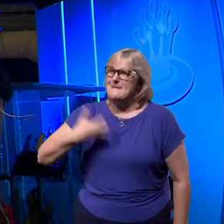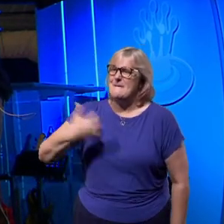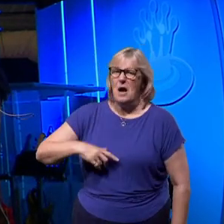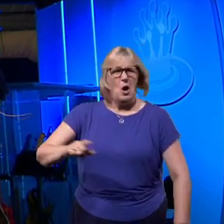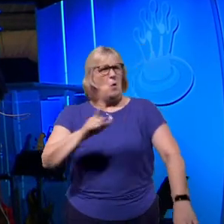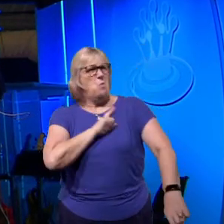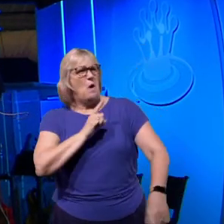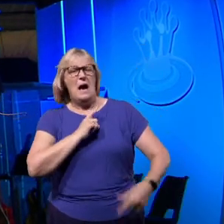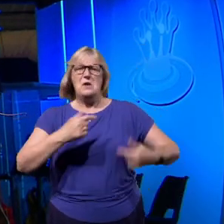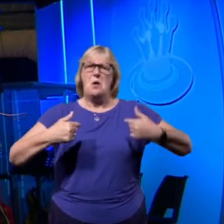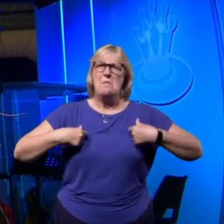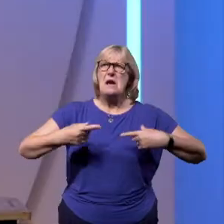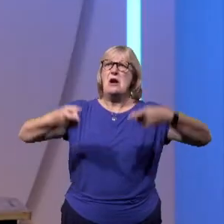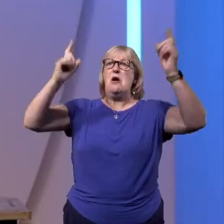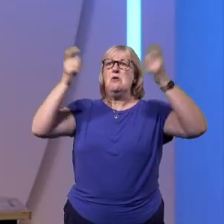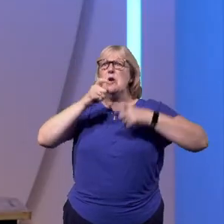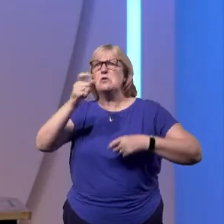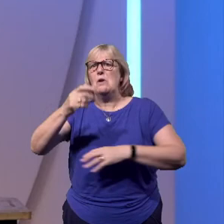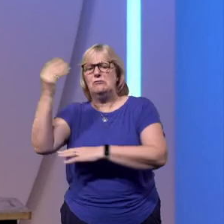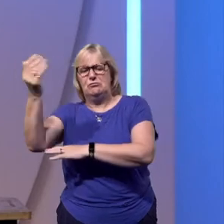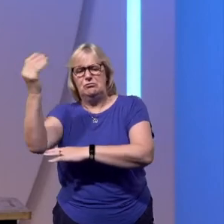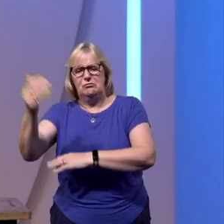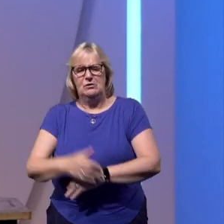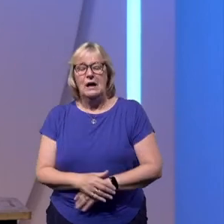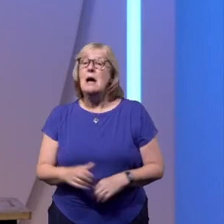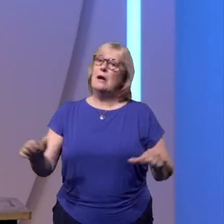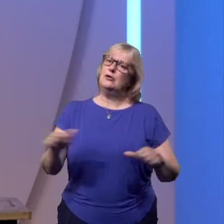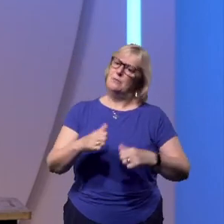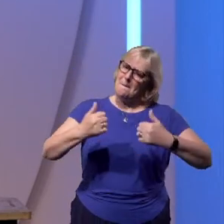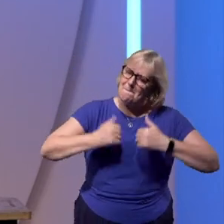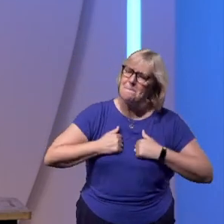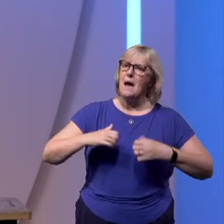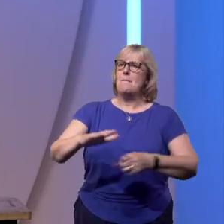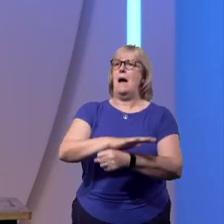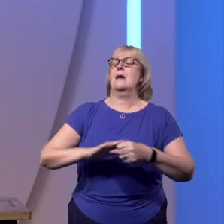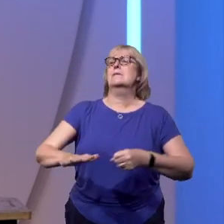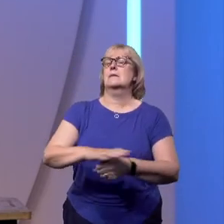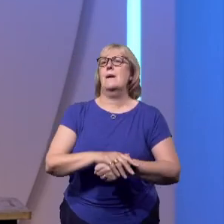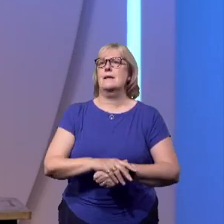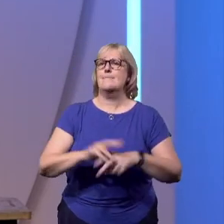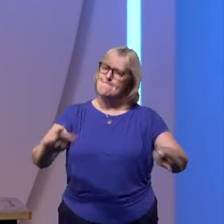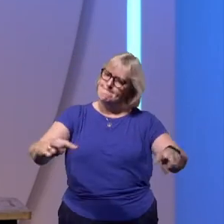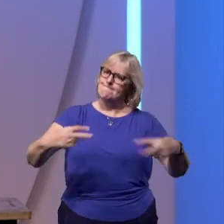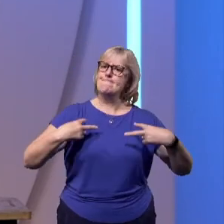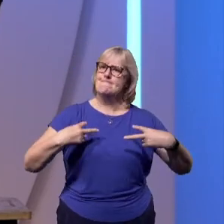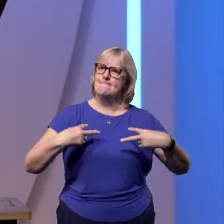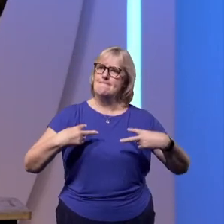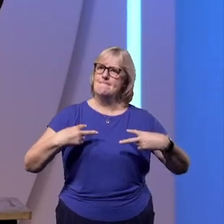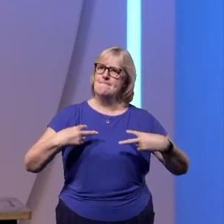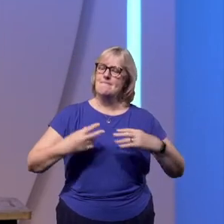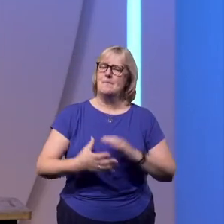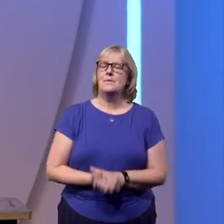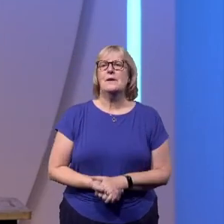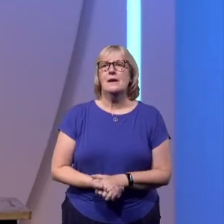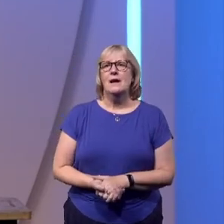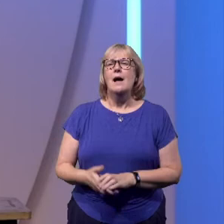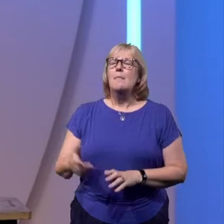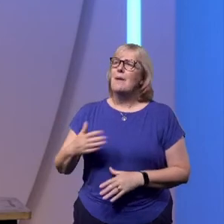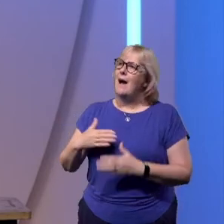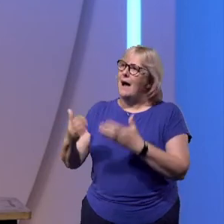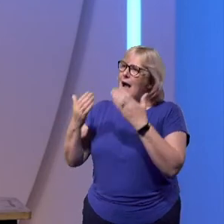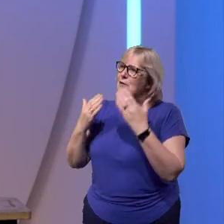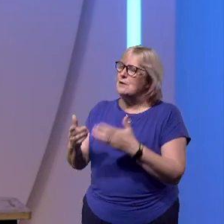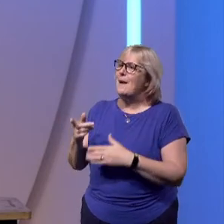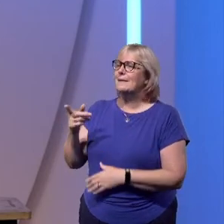why wasn't the word of God preached? But really, I'd have said, what about my platform? And, you know, I would have walked under a bus for Richard. And it was